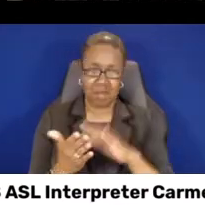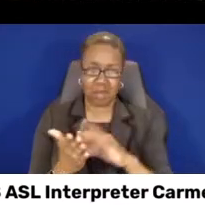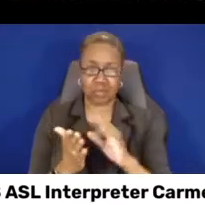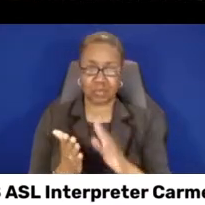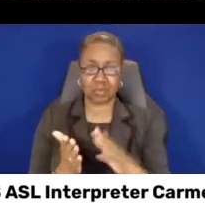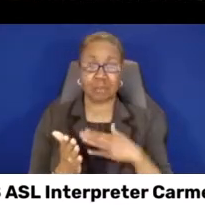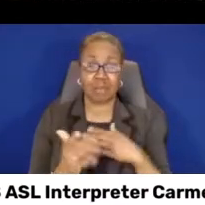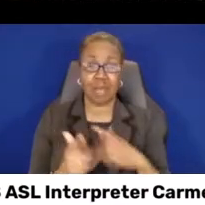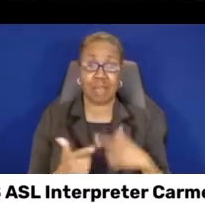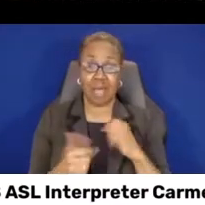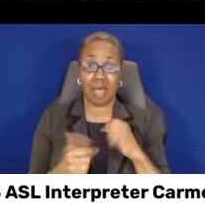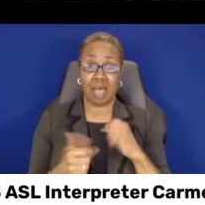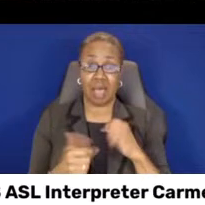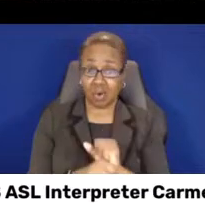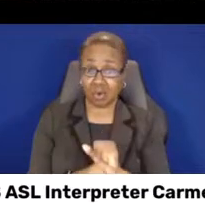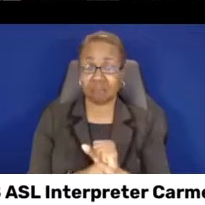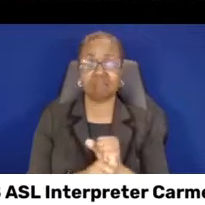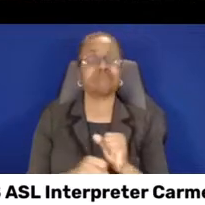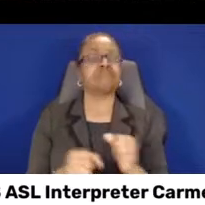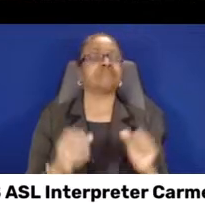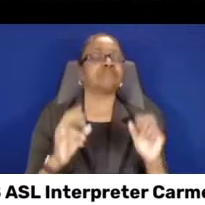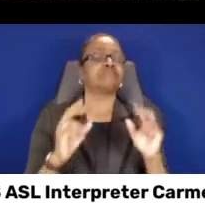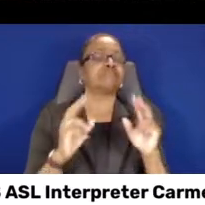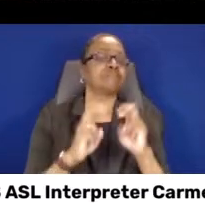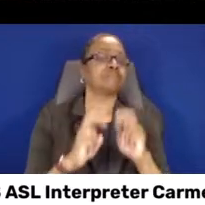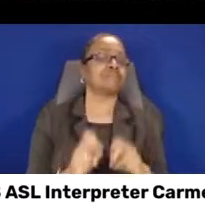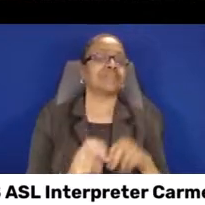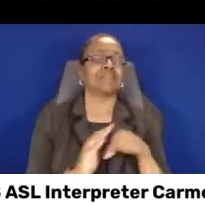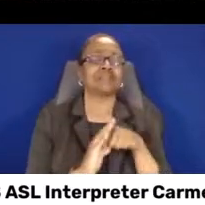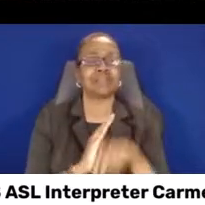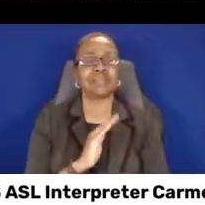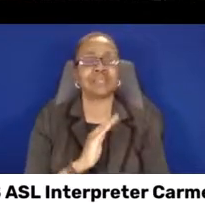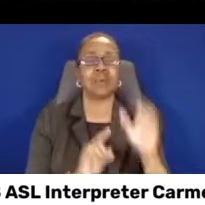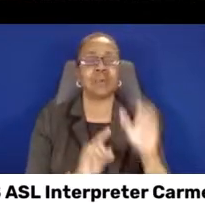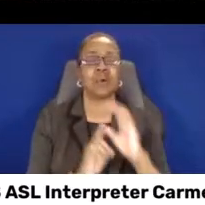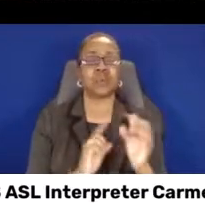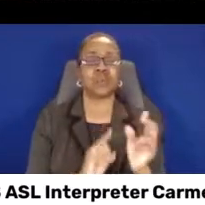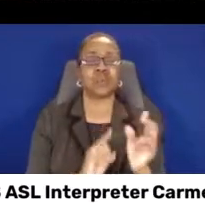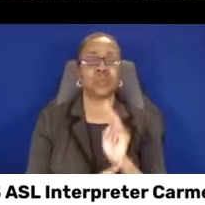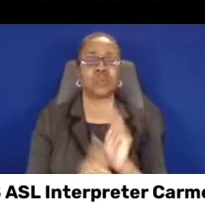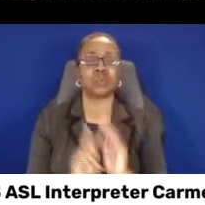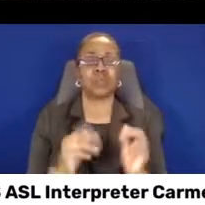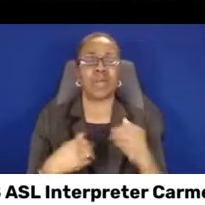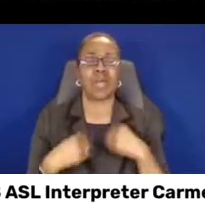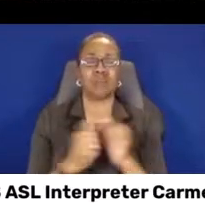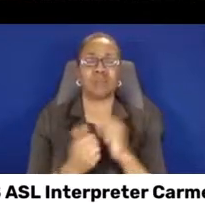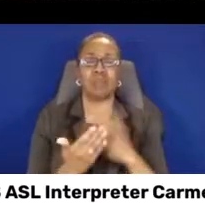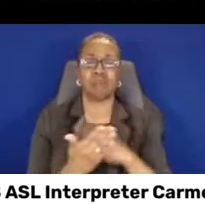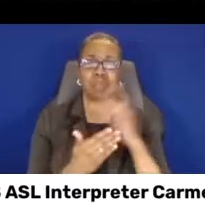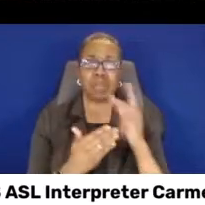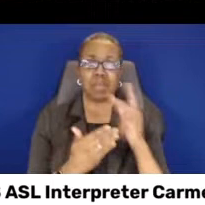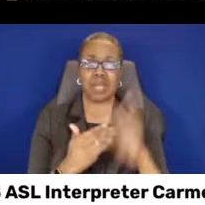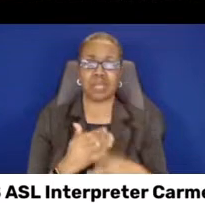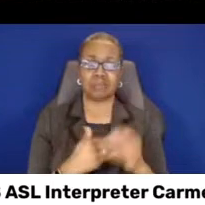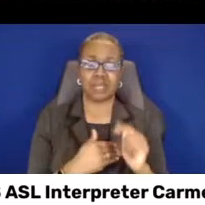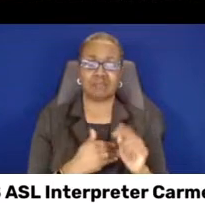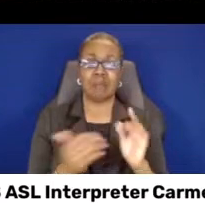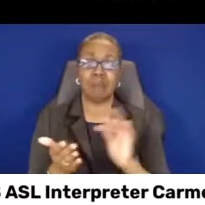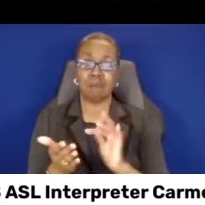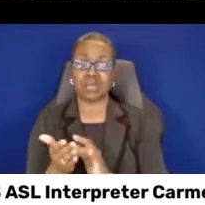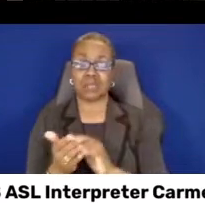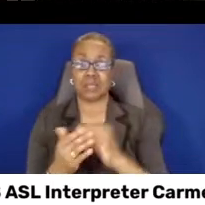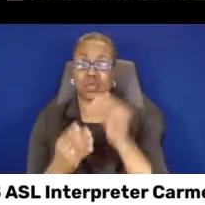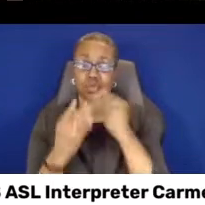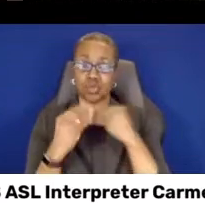work, however, is in exploring the deep cultural uses people have with plants for medicine, for nutrition, and for overall personal